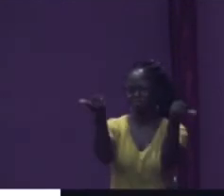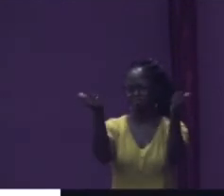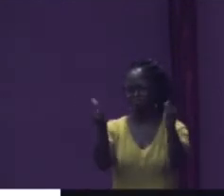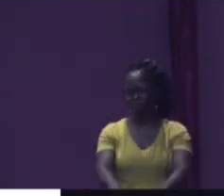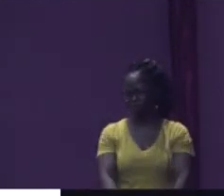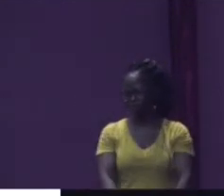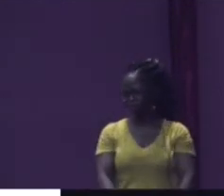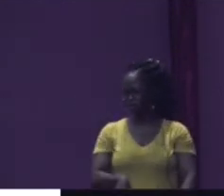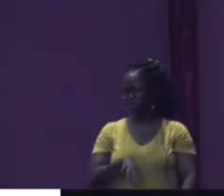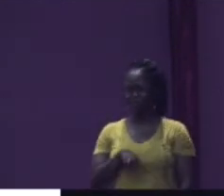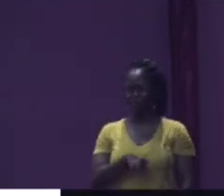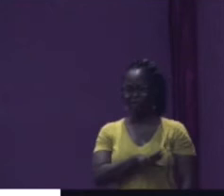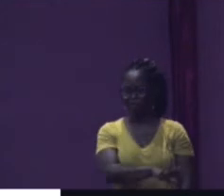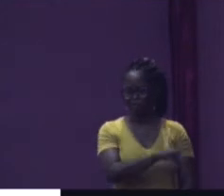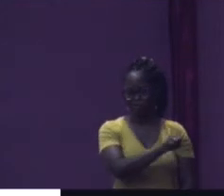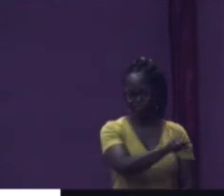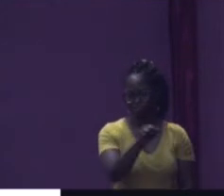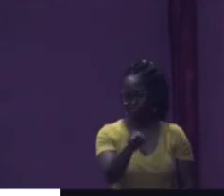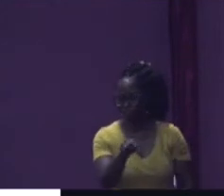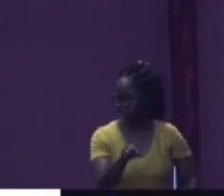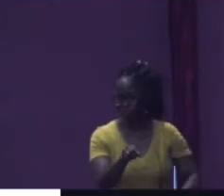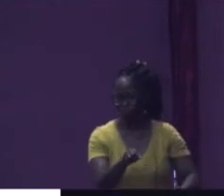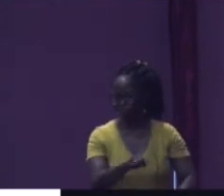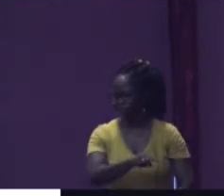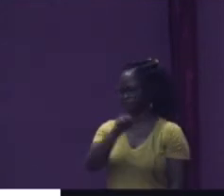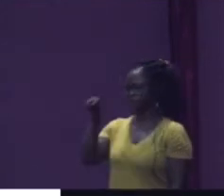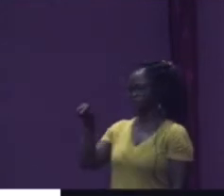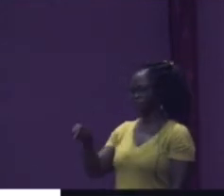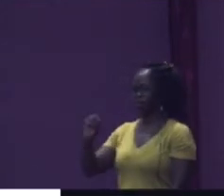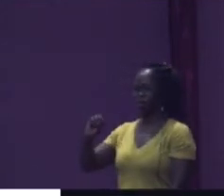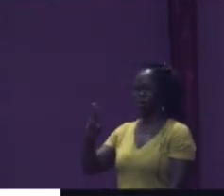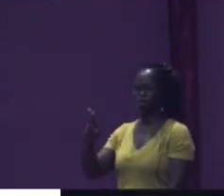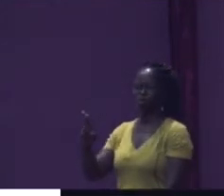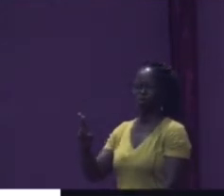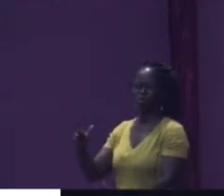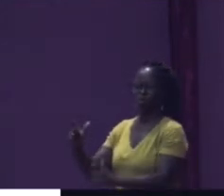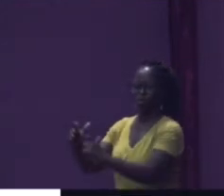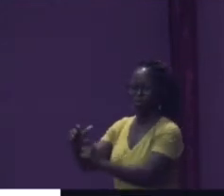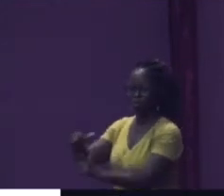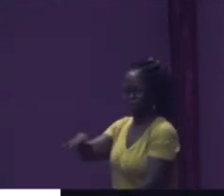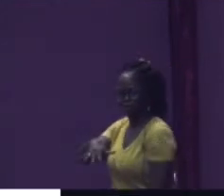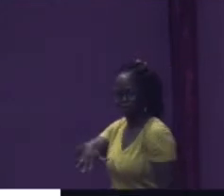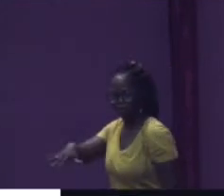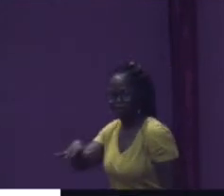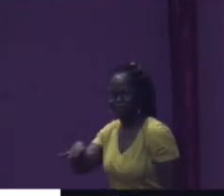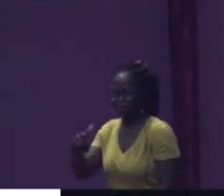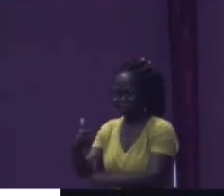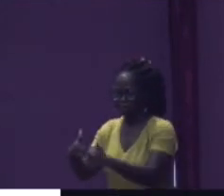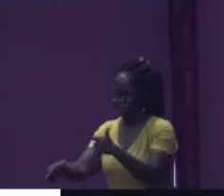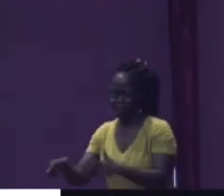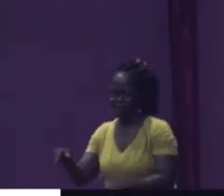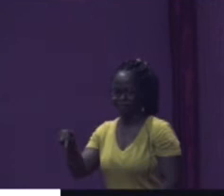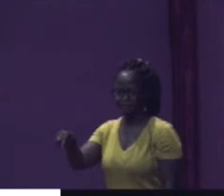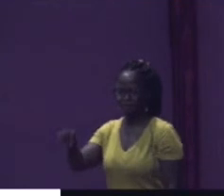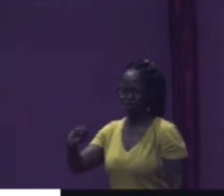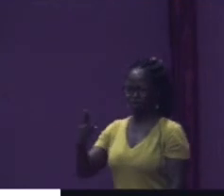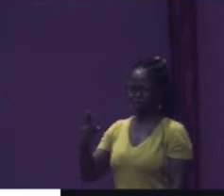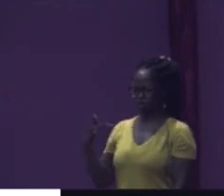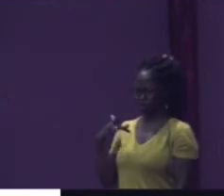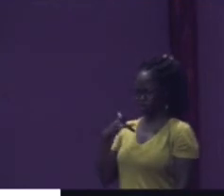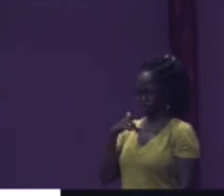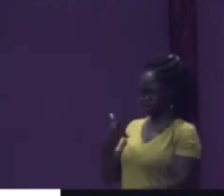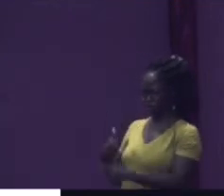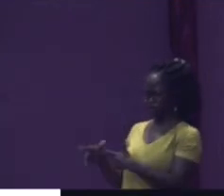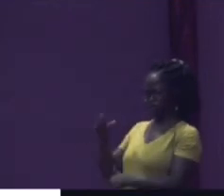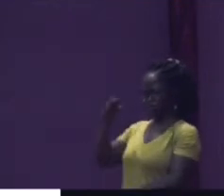or the medical system, the public health system in Guatemala is in shambles. Even the hospital has problems